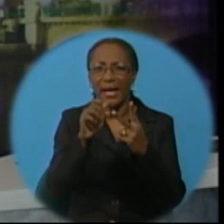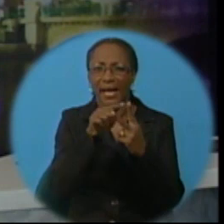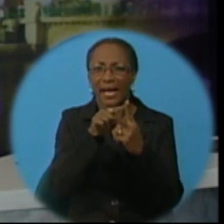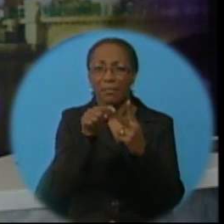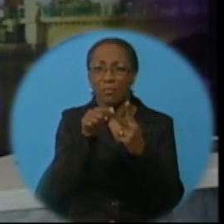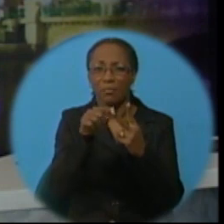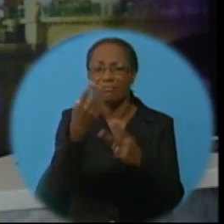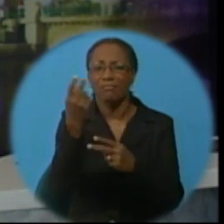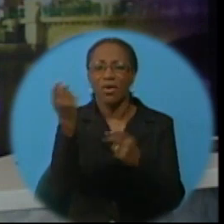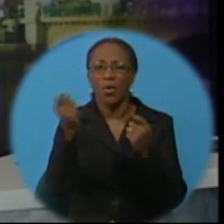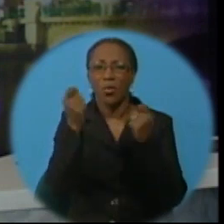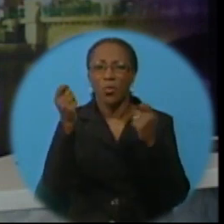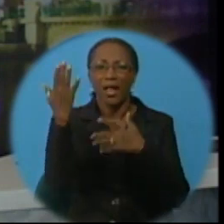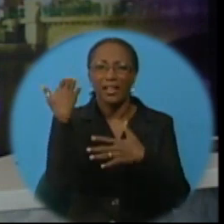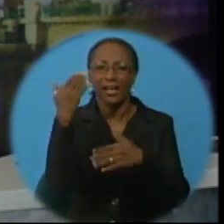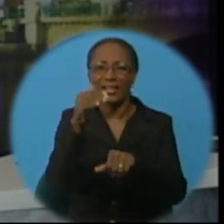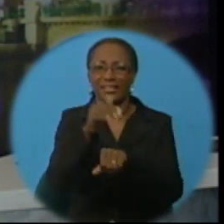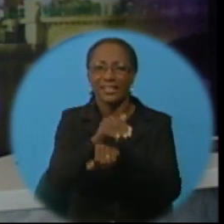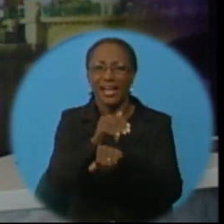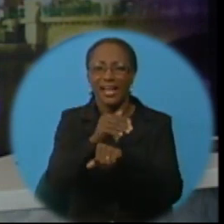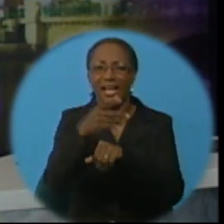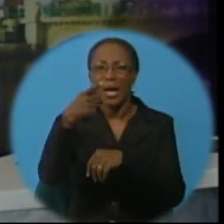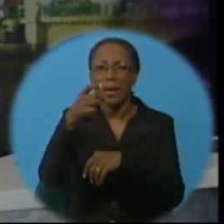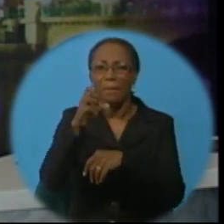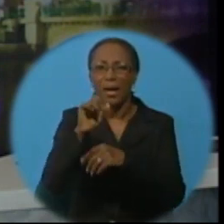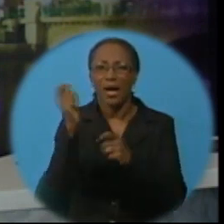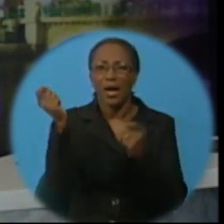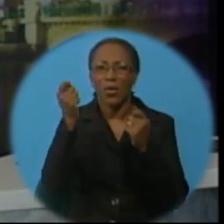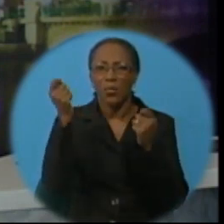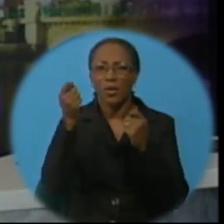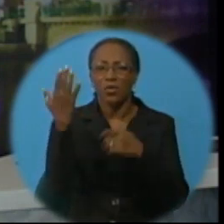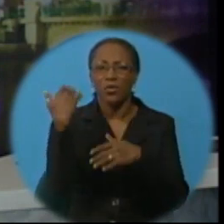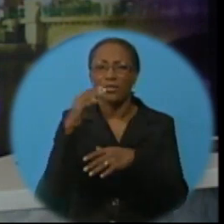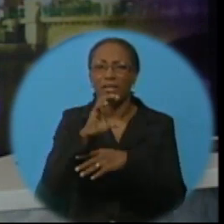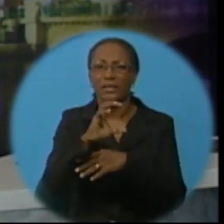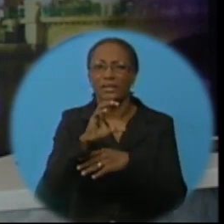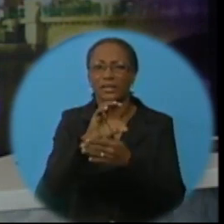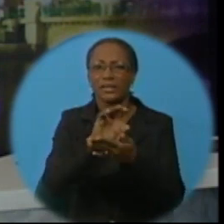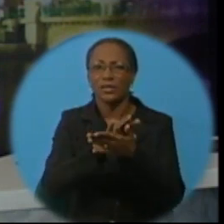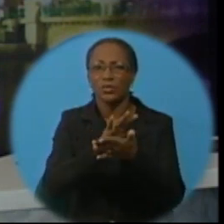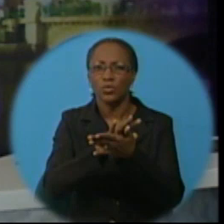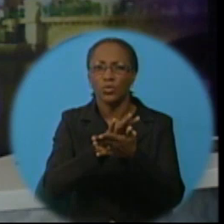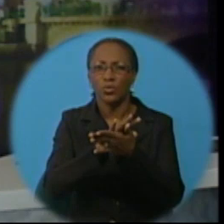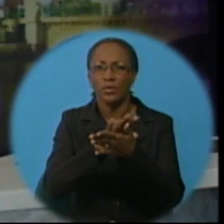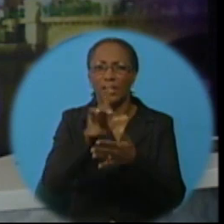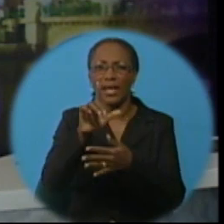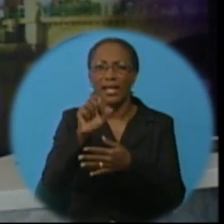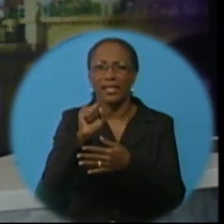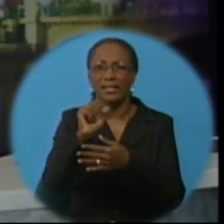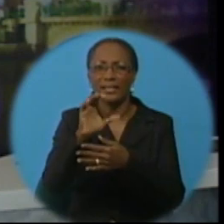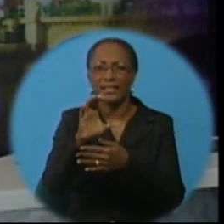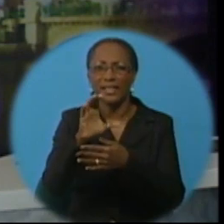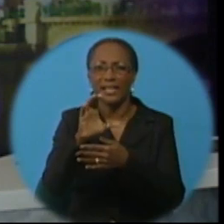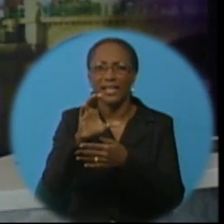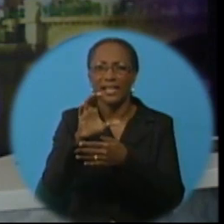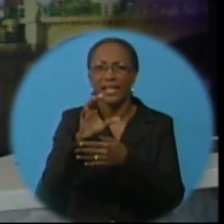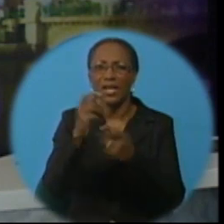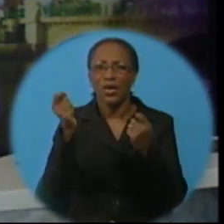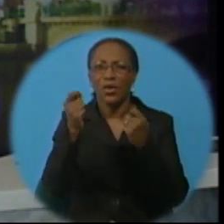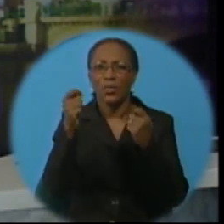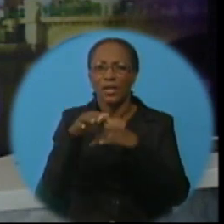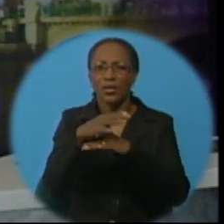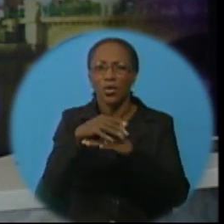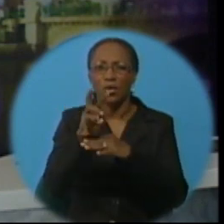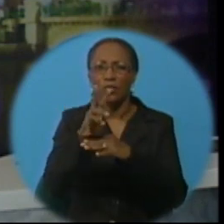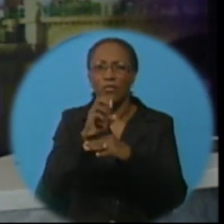Gym. Pylons blew away Combine school's tridents in a high-scoring affair, while LSC also had a 20-point margin of victory